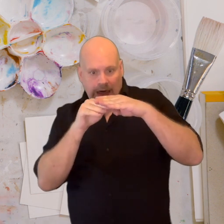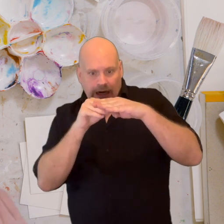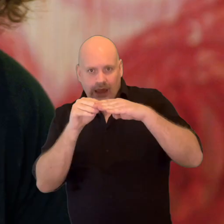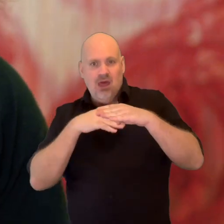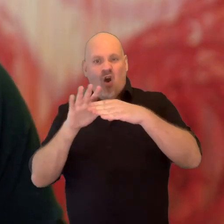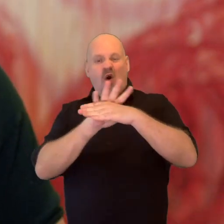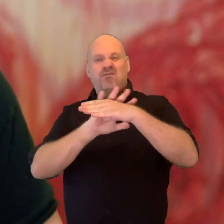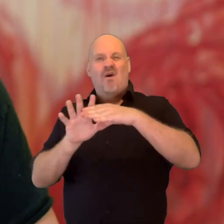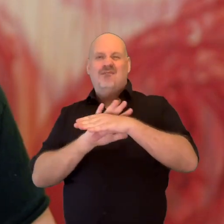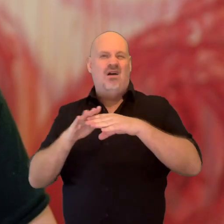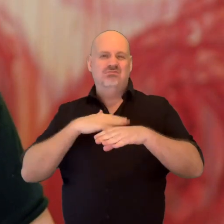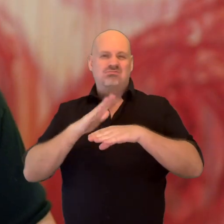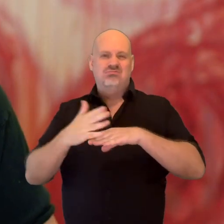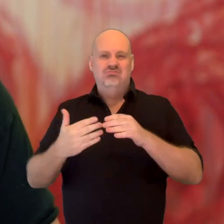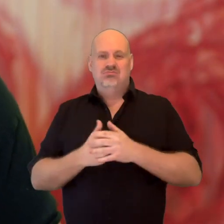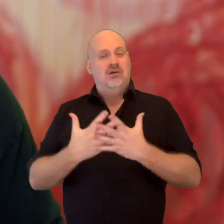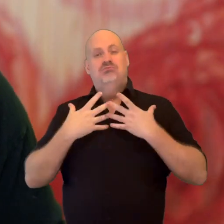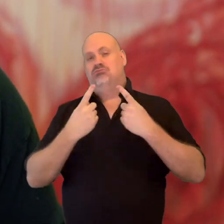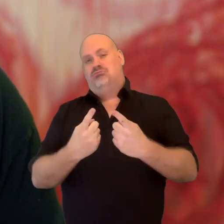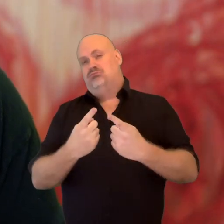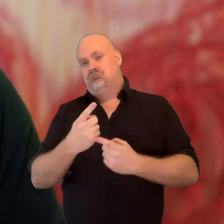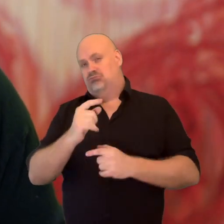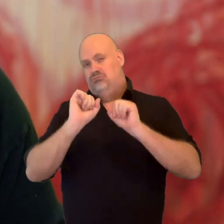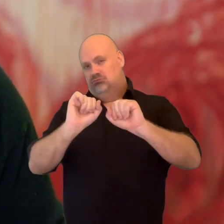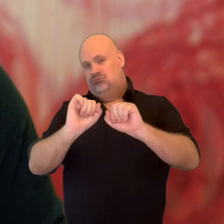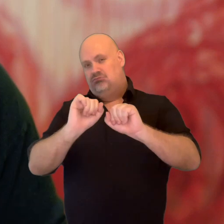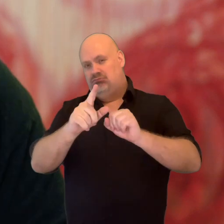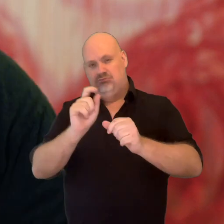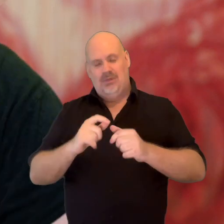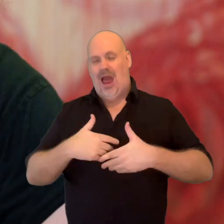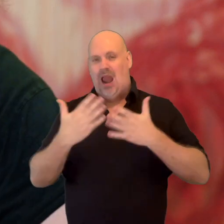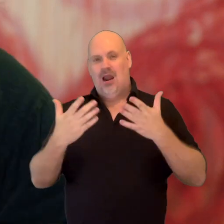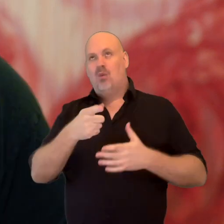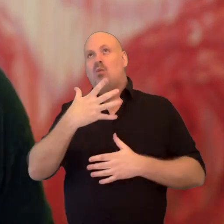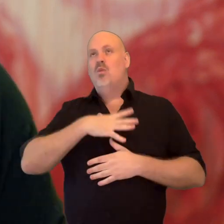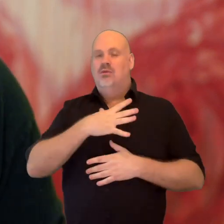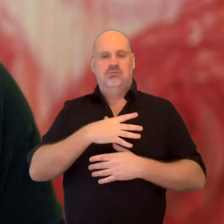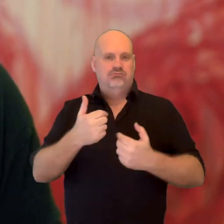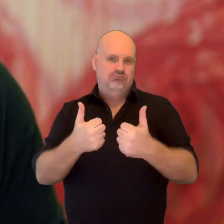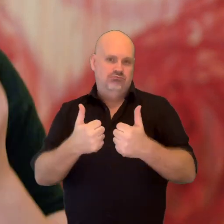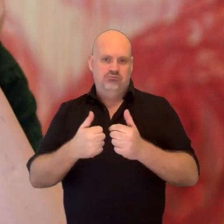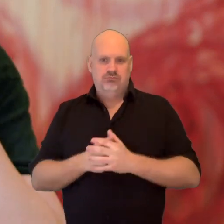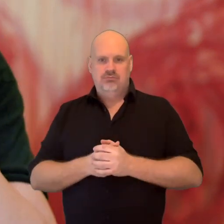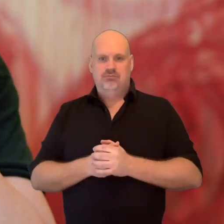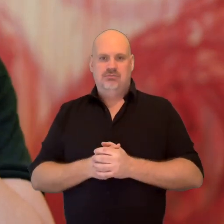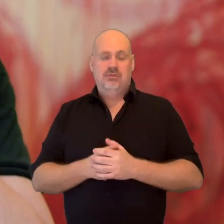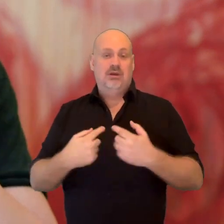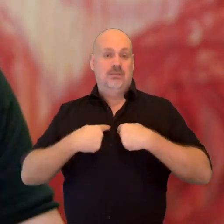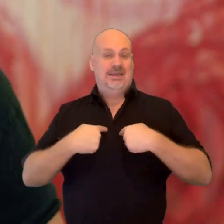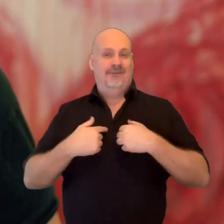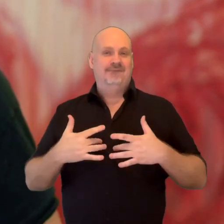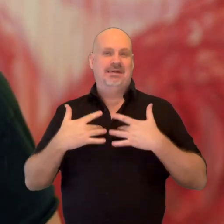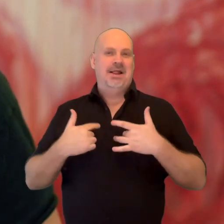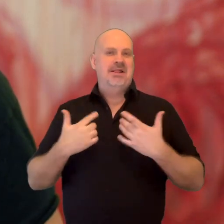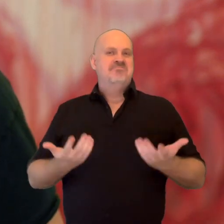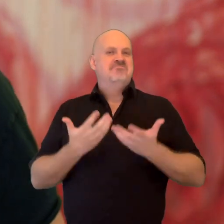you. These are your flowers, so you can do them any way you like. I'm feeling in a I